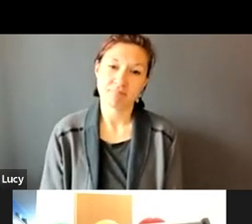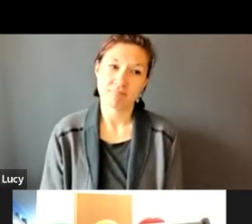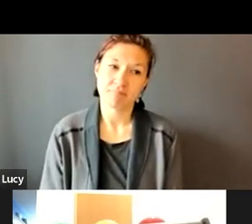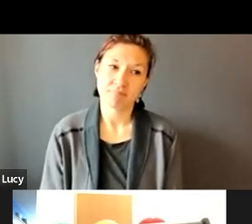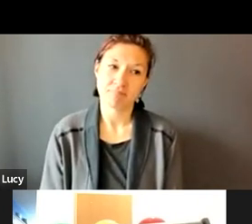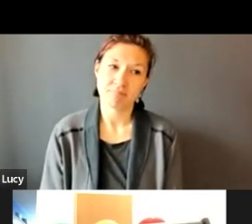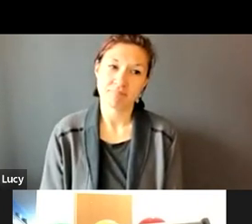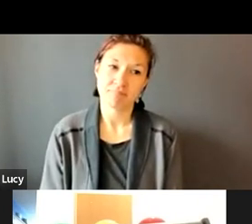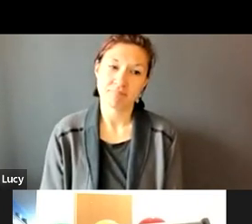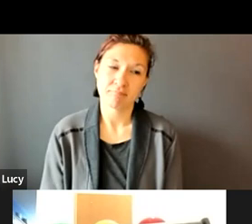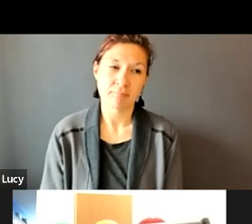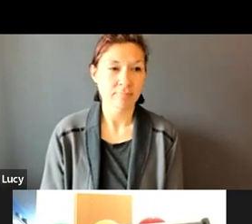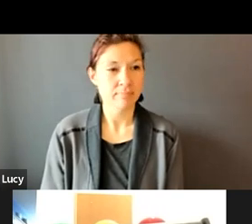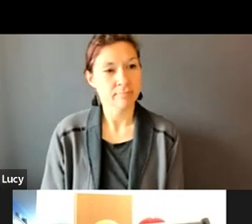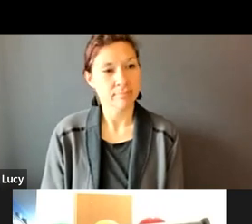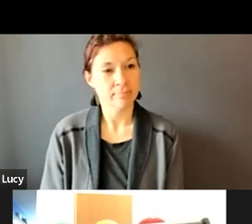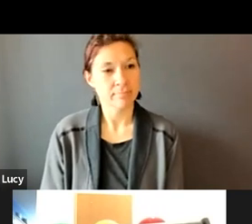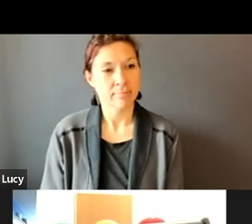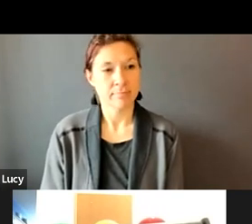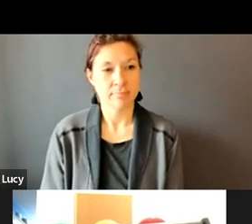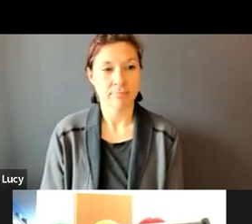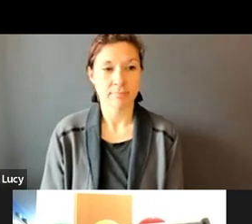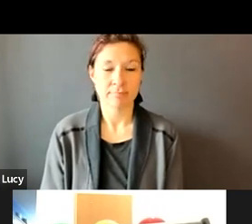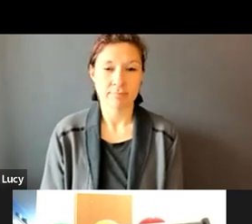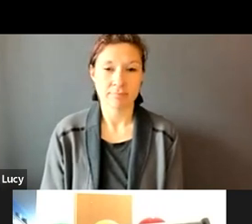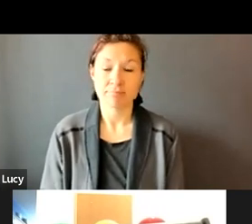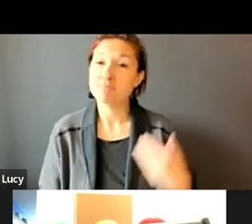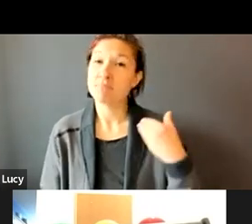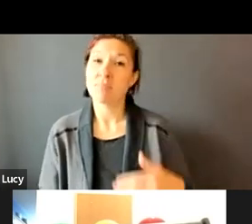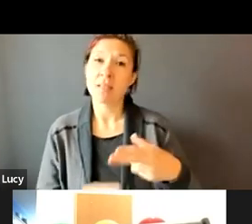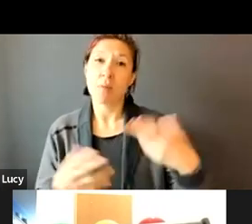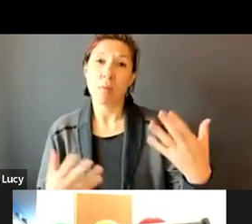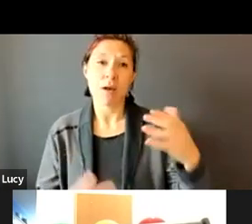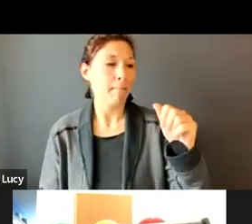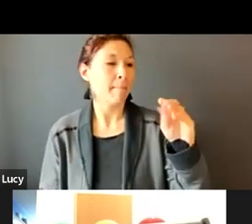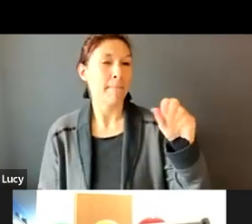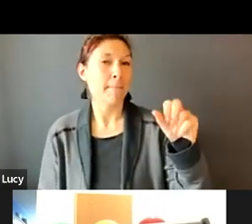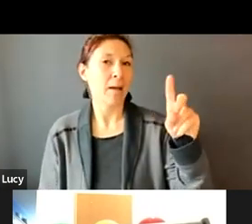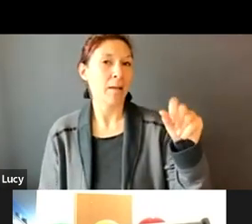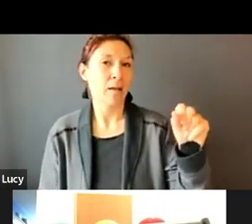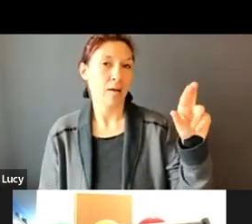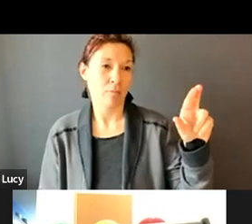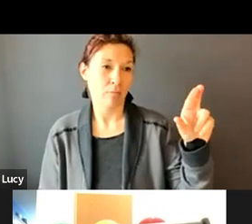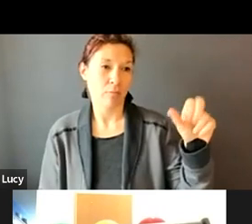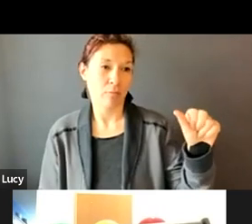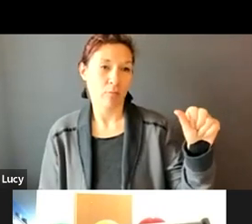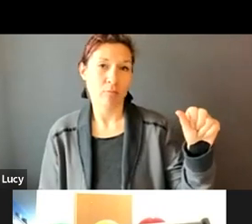my name is okay my name is Stephen